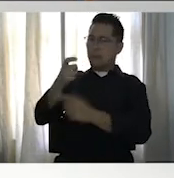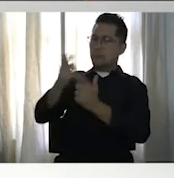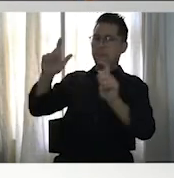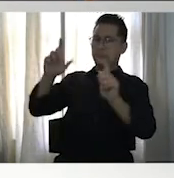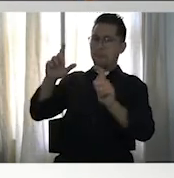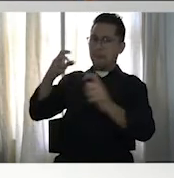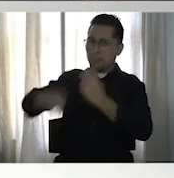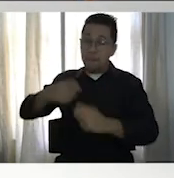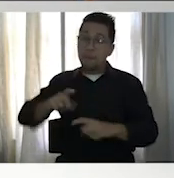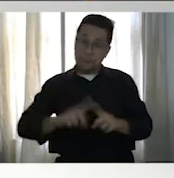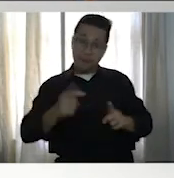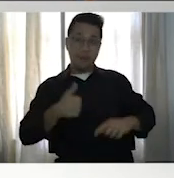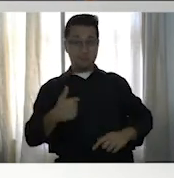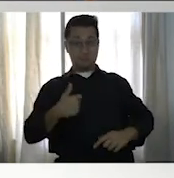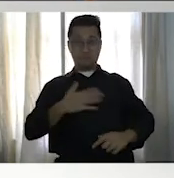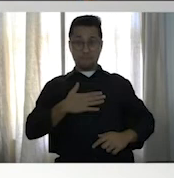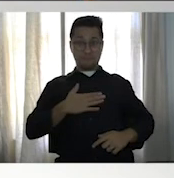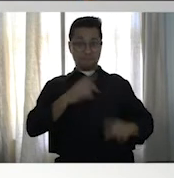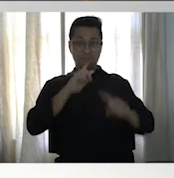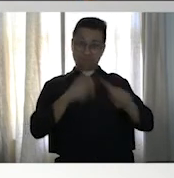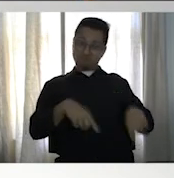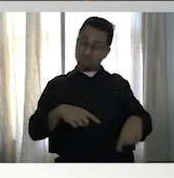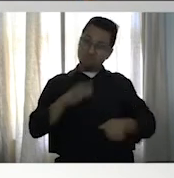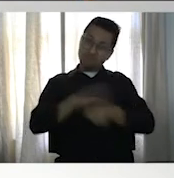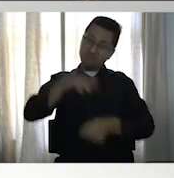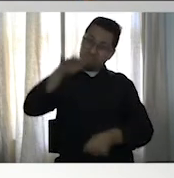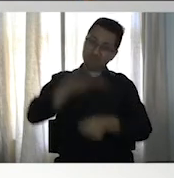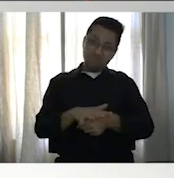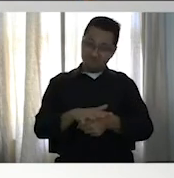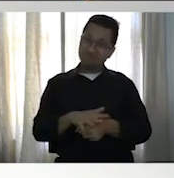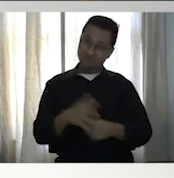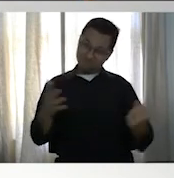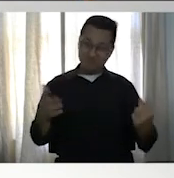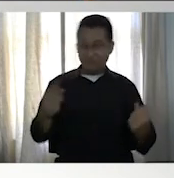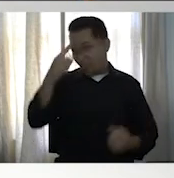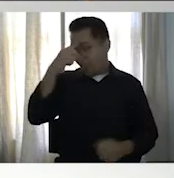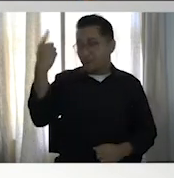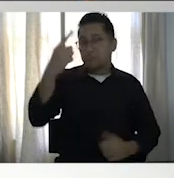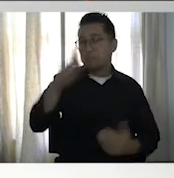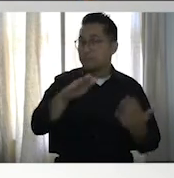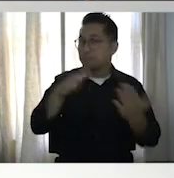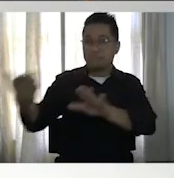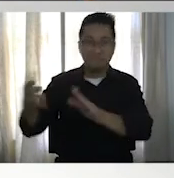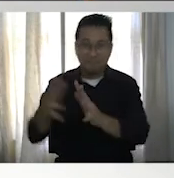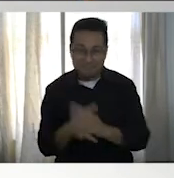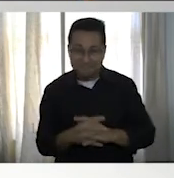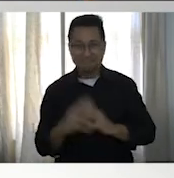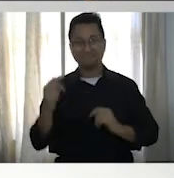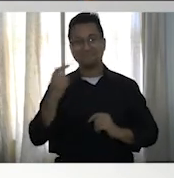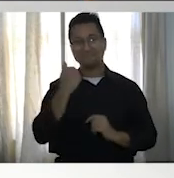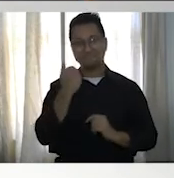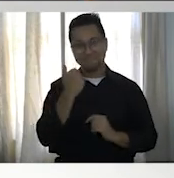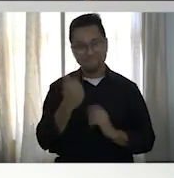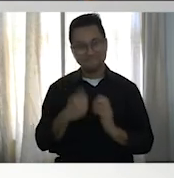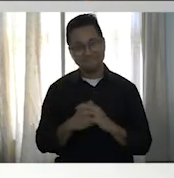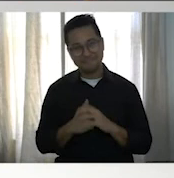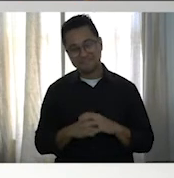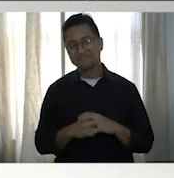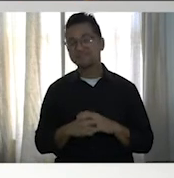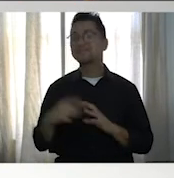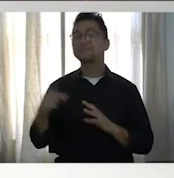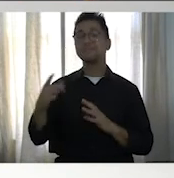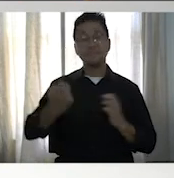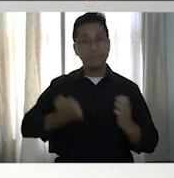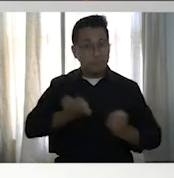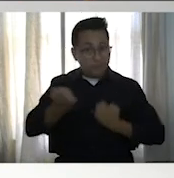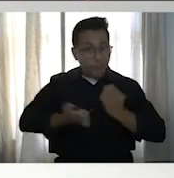I had a huge reaction. You would have thought someone died. Okay, so